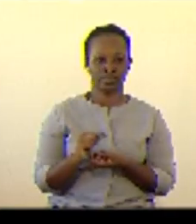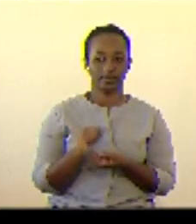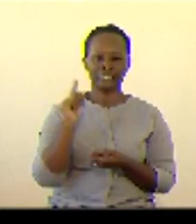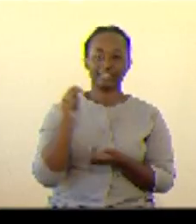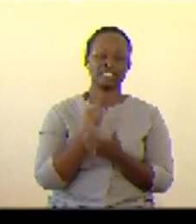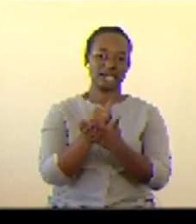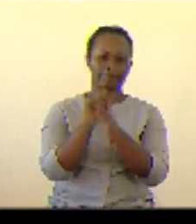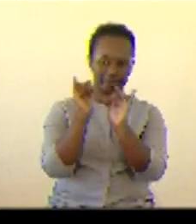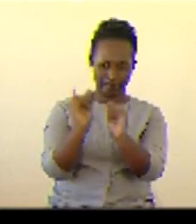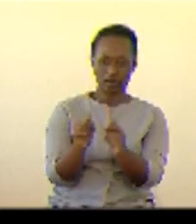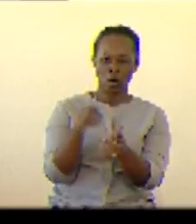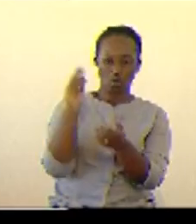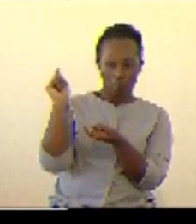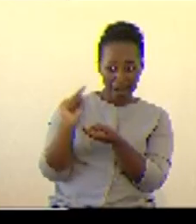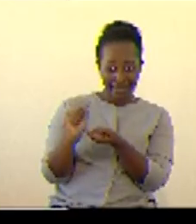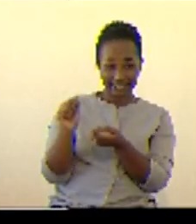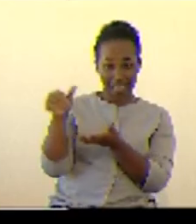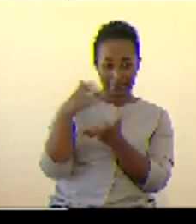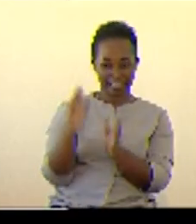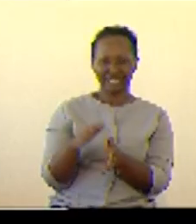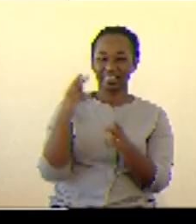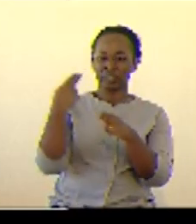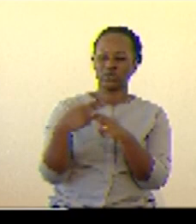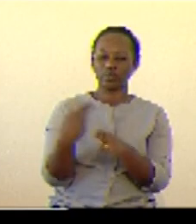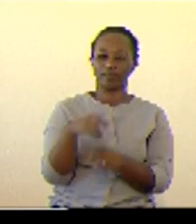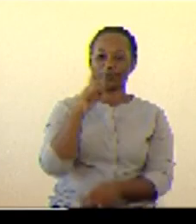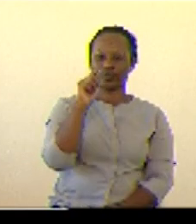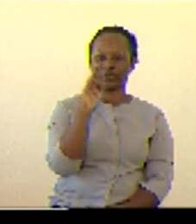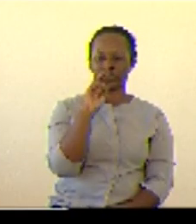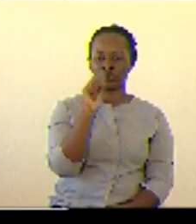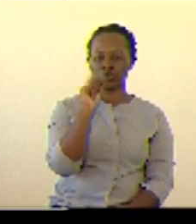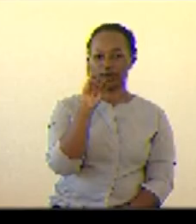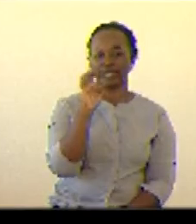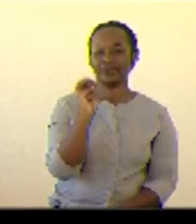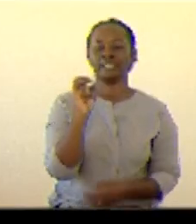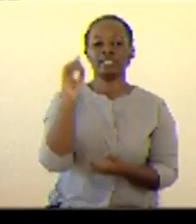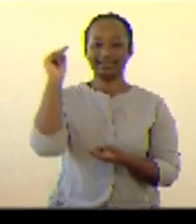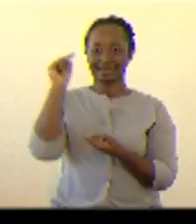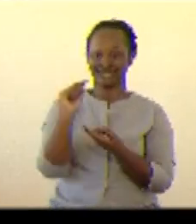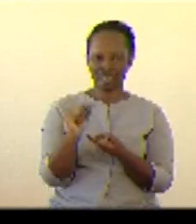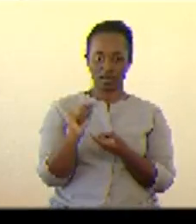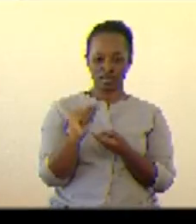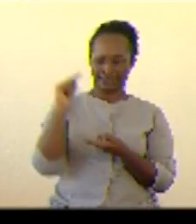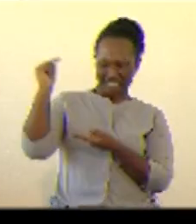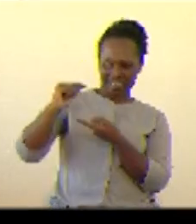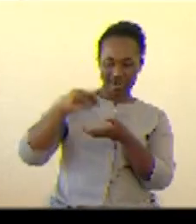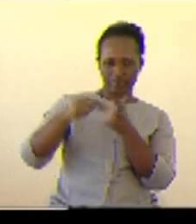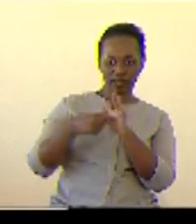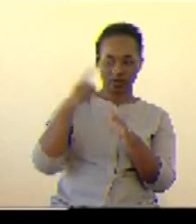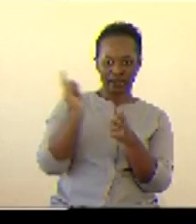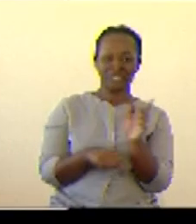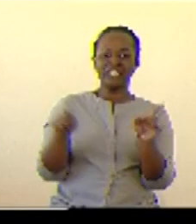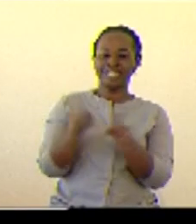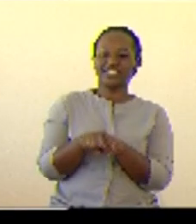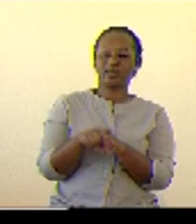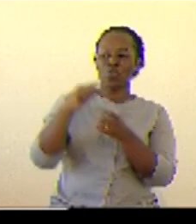helps to retain them. What is a trade discount? What is a discount itself? A discount is a reduction in the